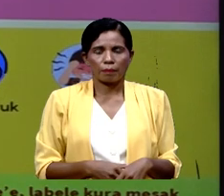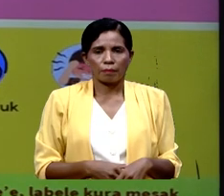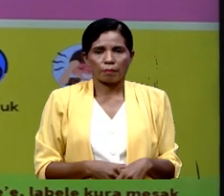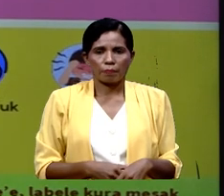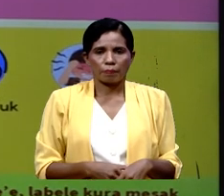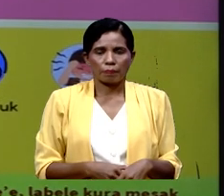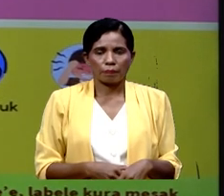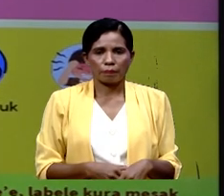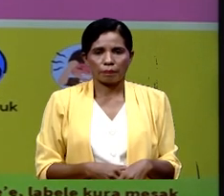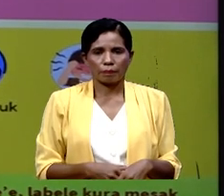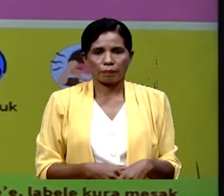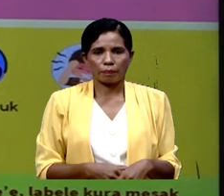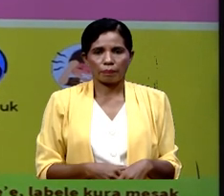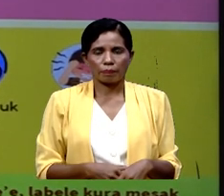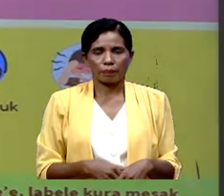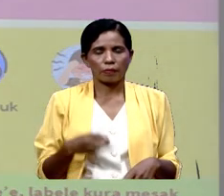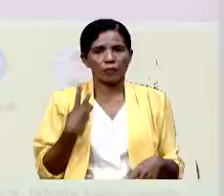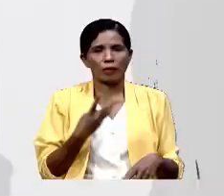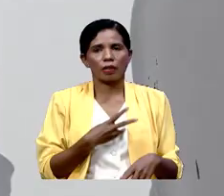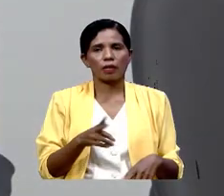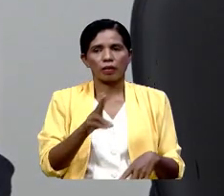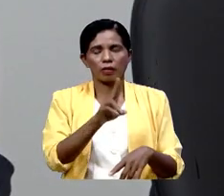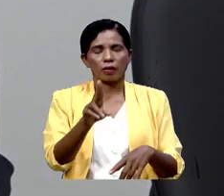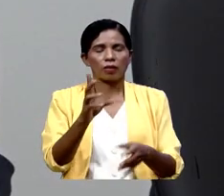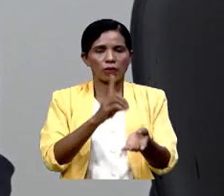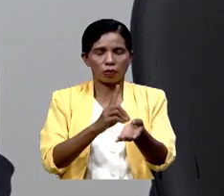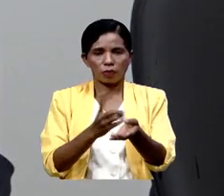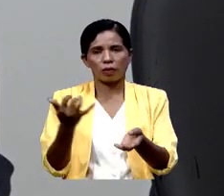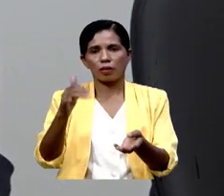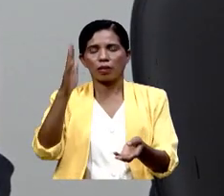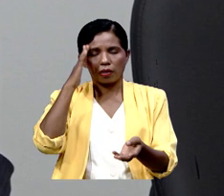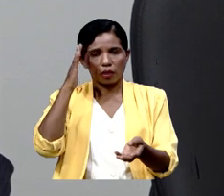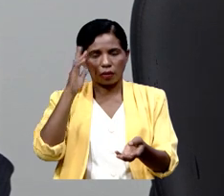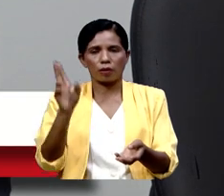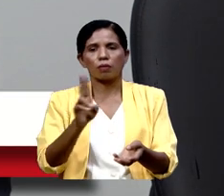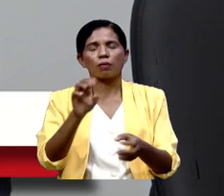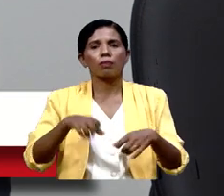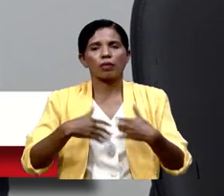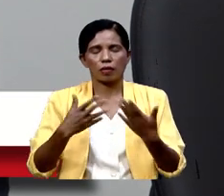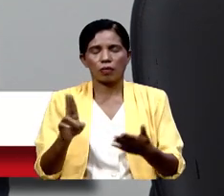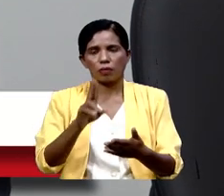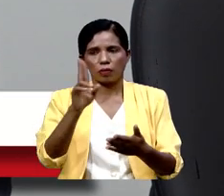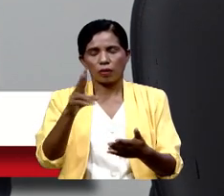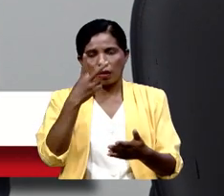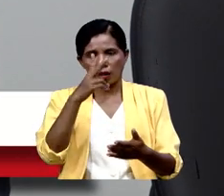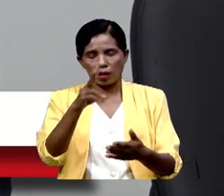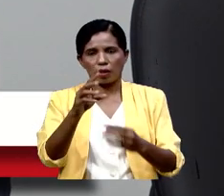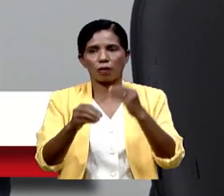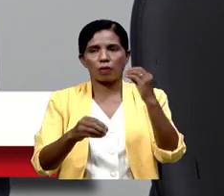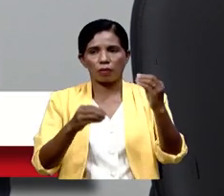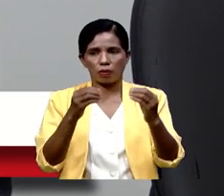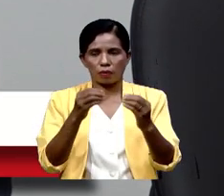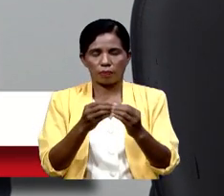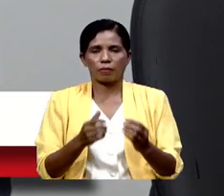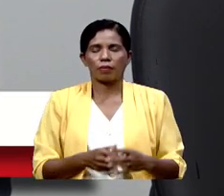by the doctor, which we call as the clinical diagnosis, it is only to